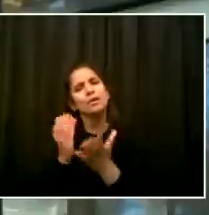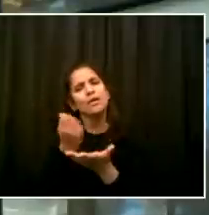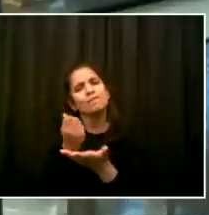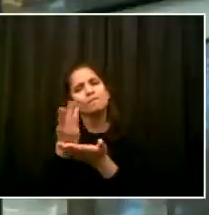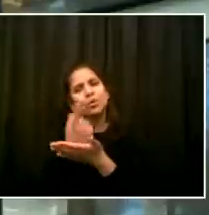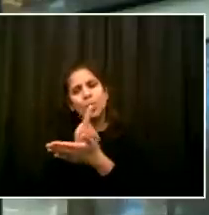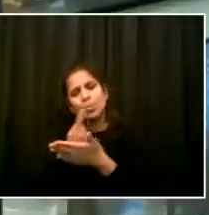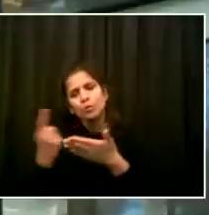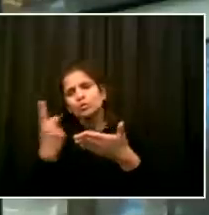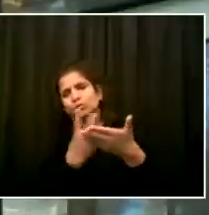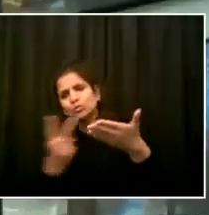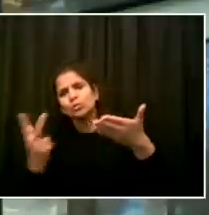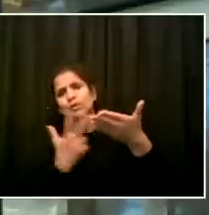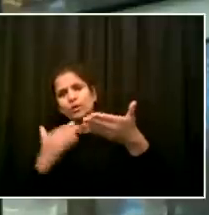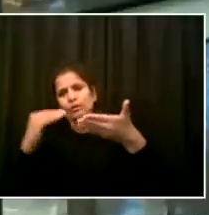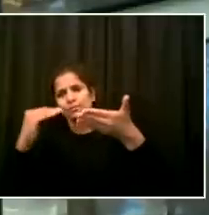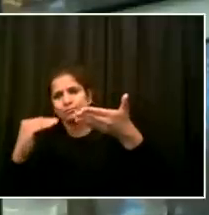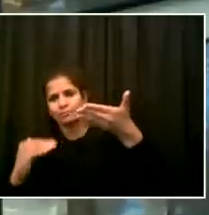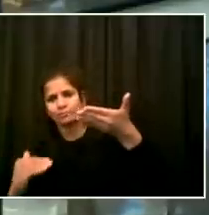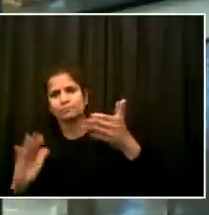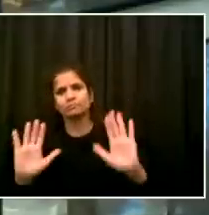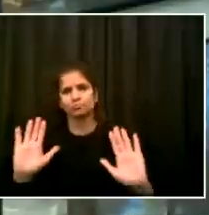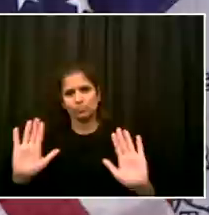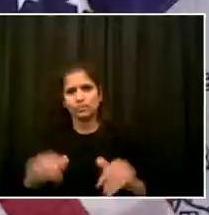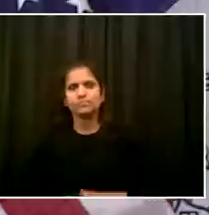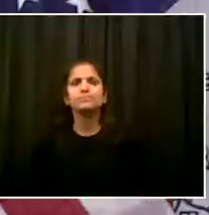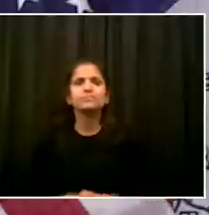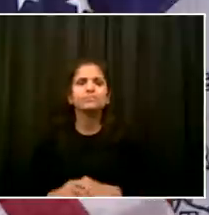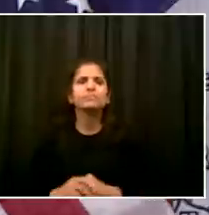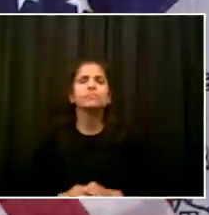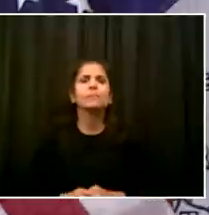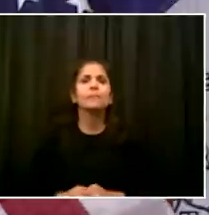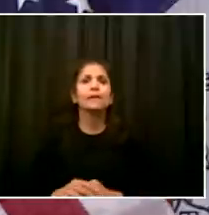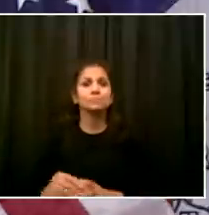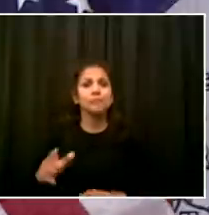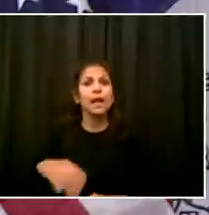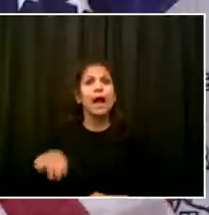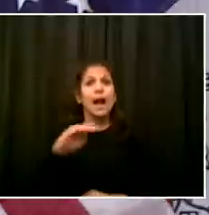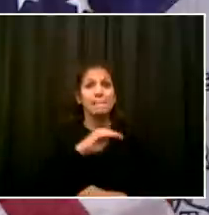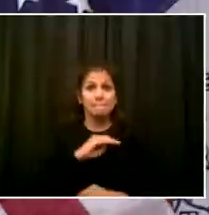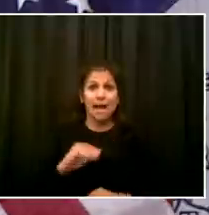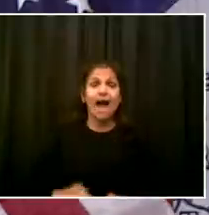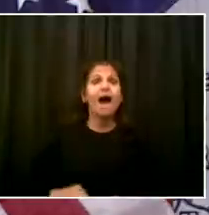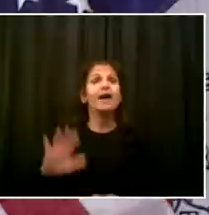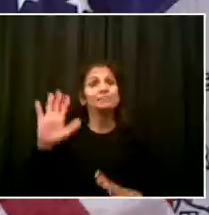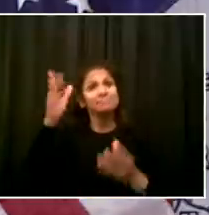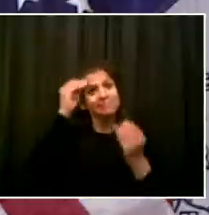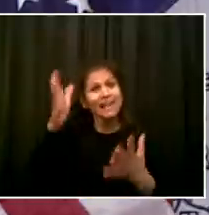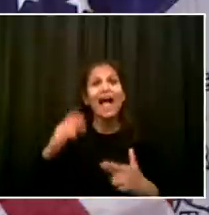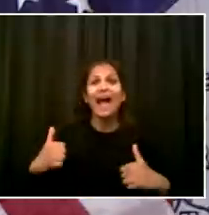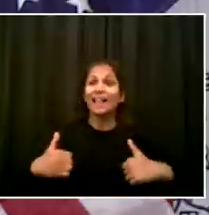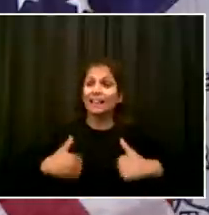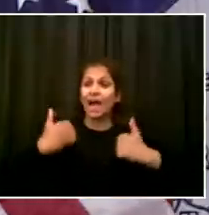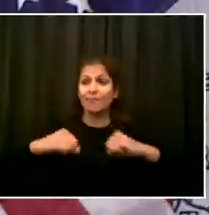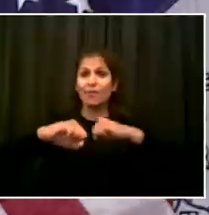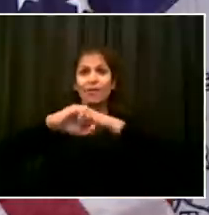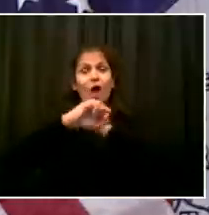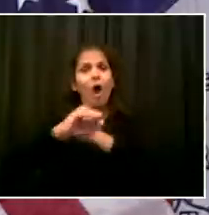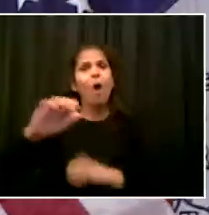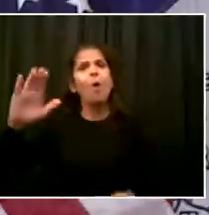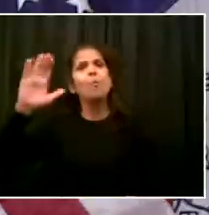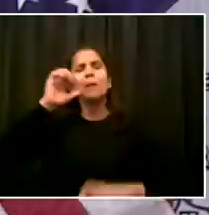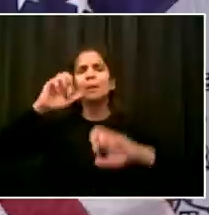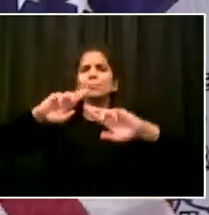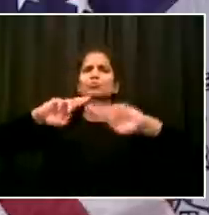Jeff's question, Jeff, is that the lifeguards will be ready long before we would be able to push the button for any